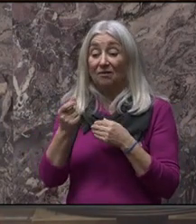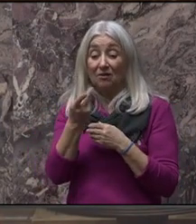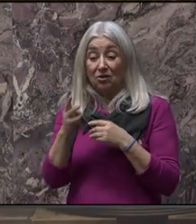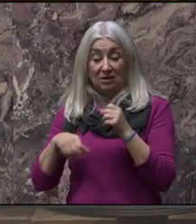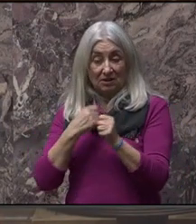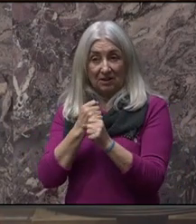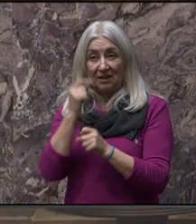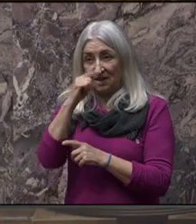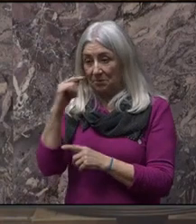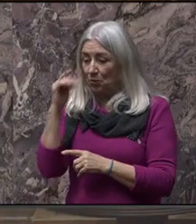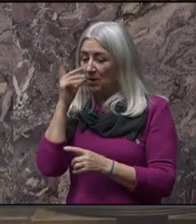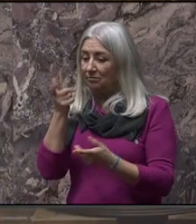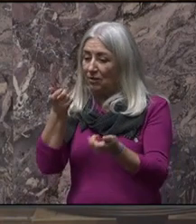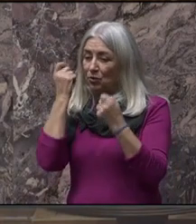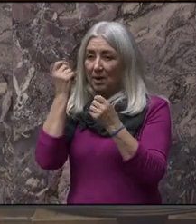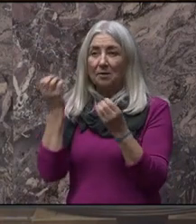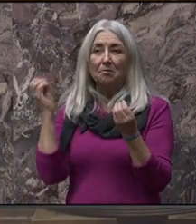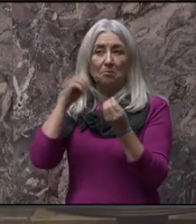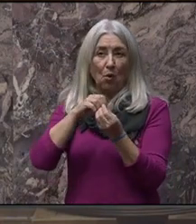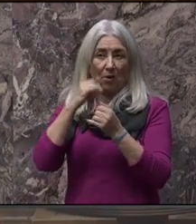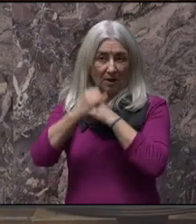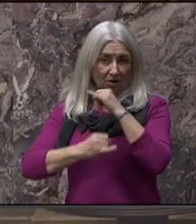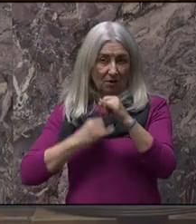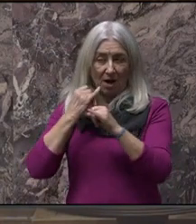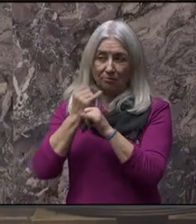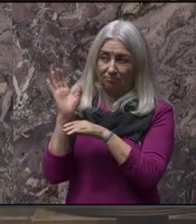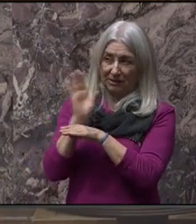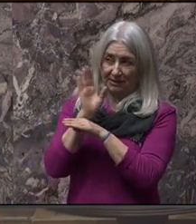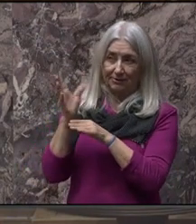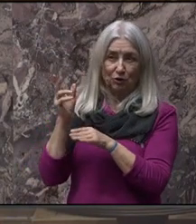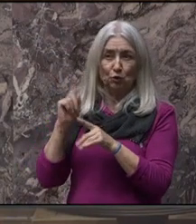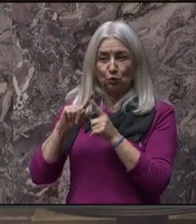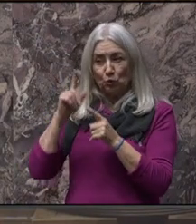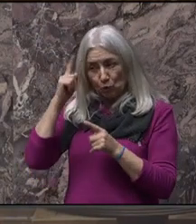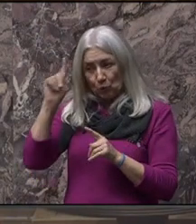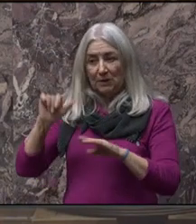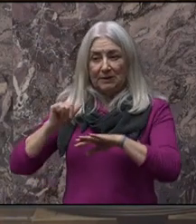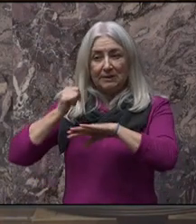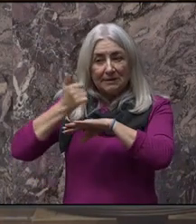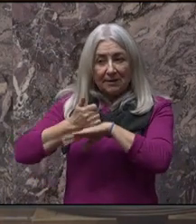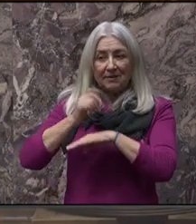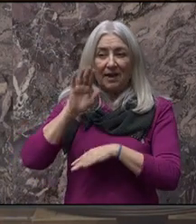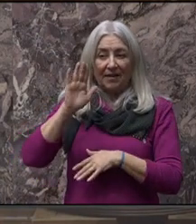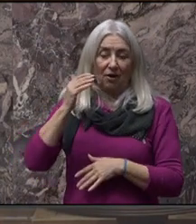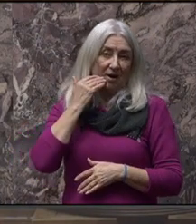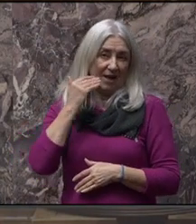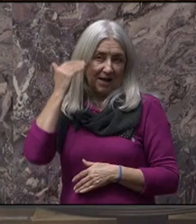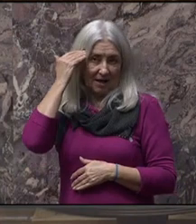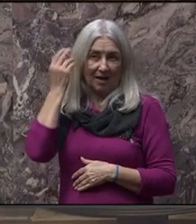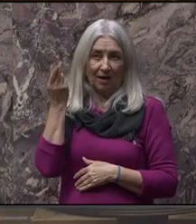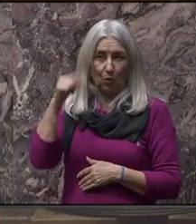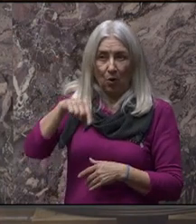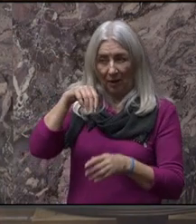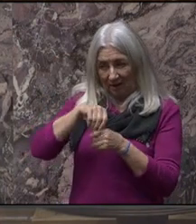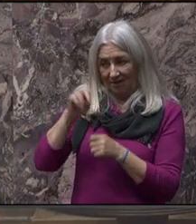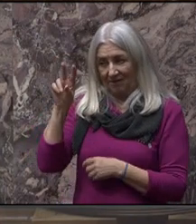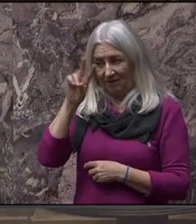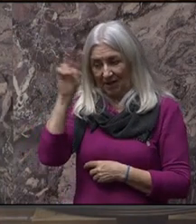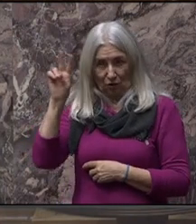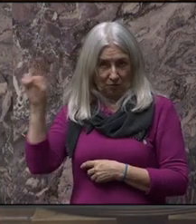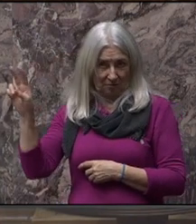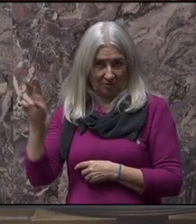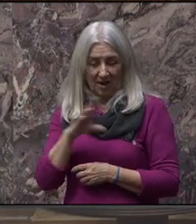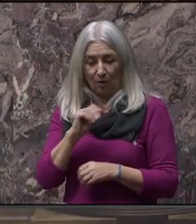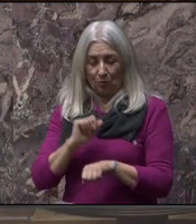will continue to attract major international firms to locate their North American headquarters in Vancouver and work